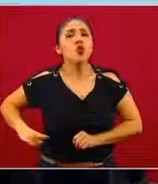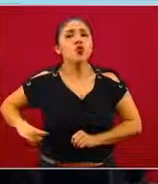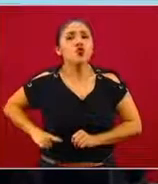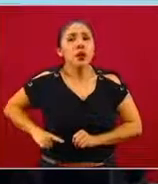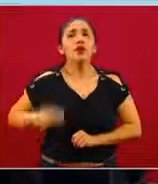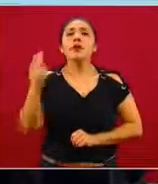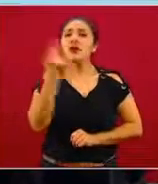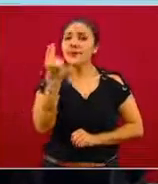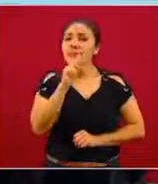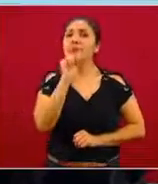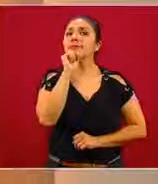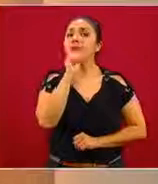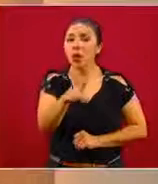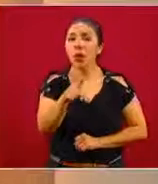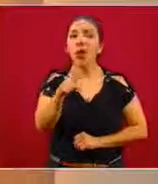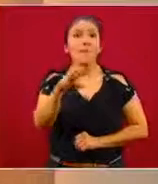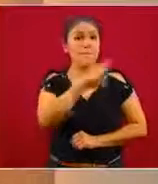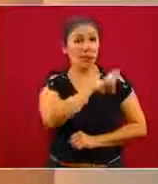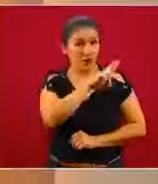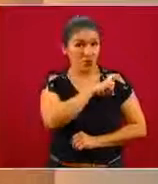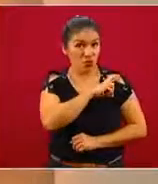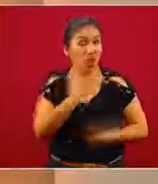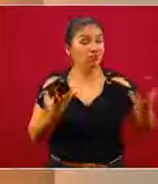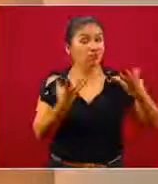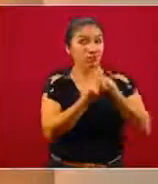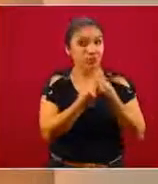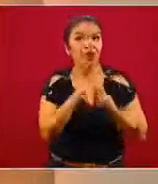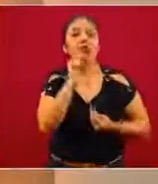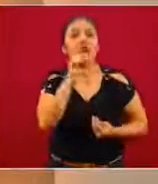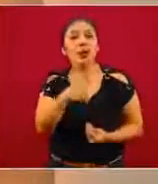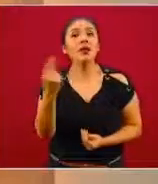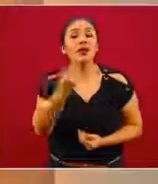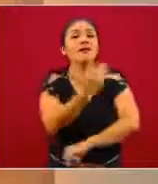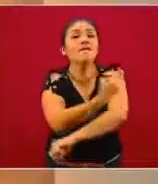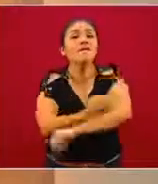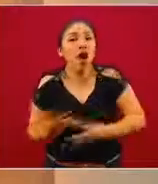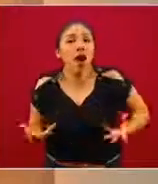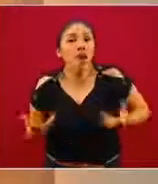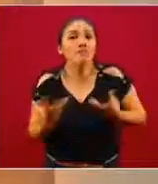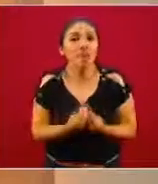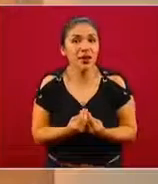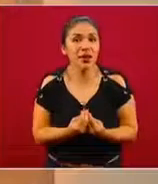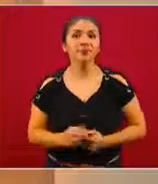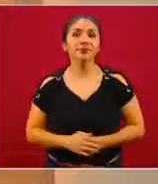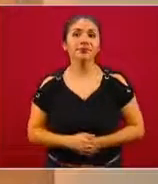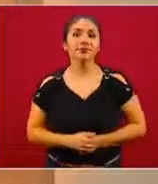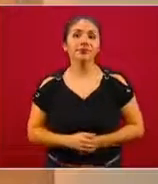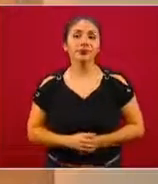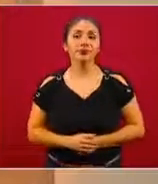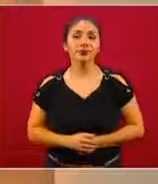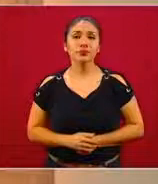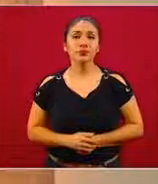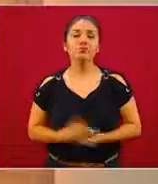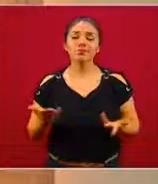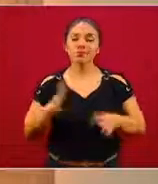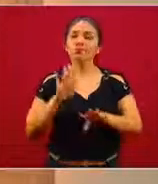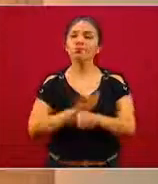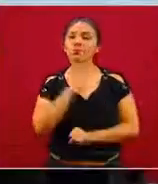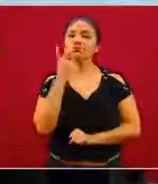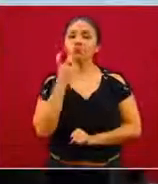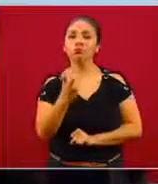sector of the government needs to be working clearly towards this goal, and they need to also get their families to do